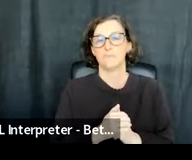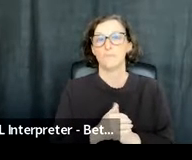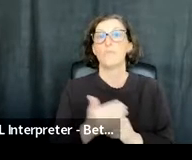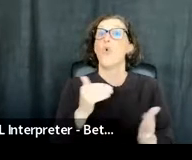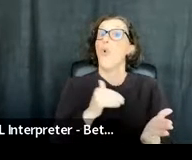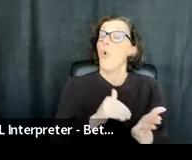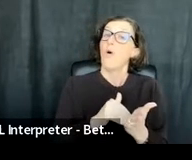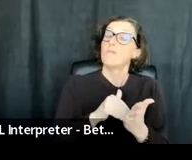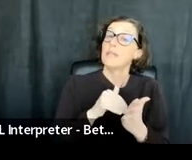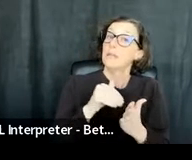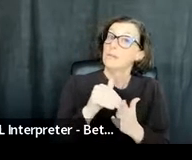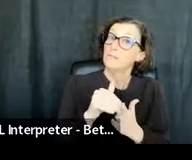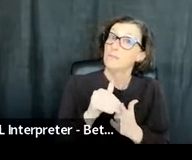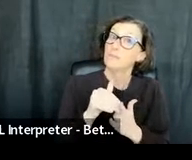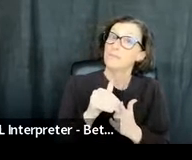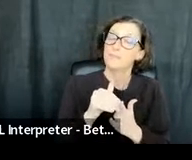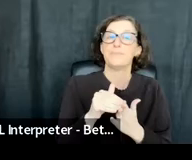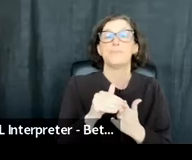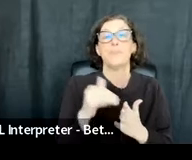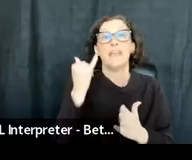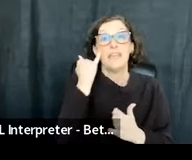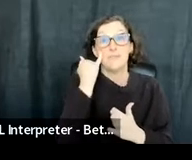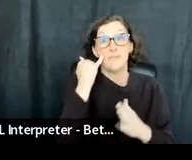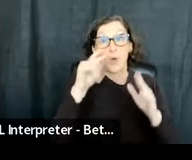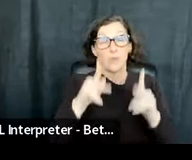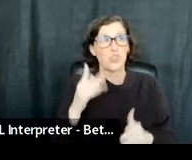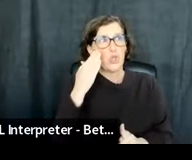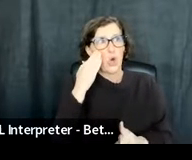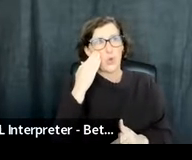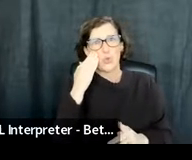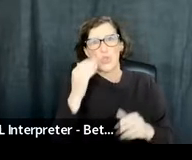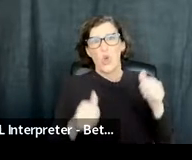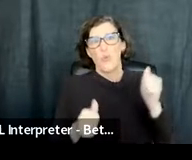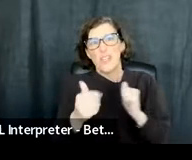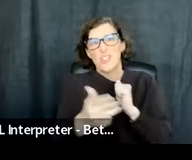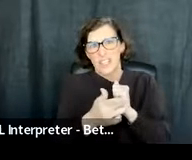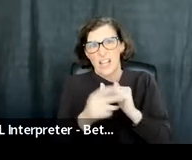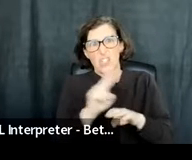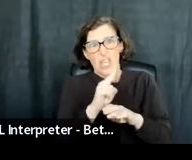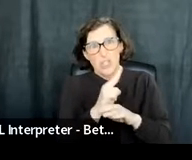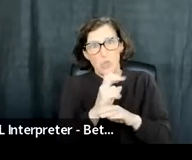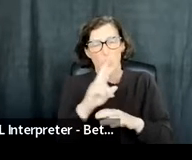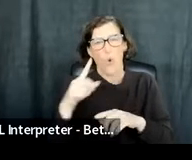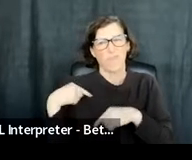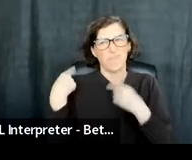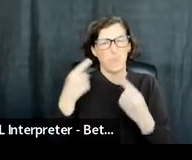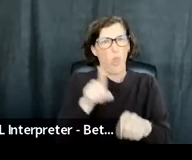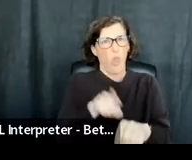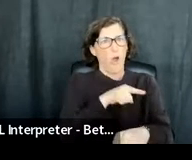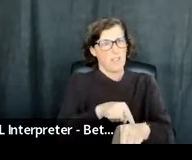sometimes if somebody actually knows what they use, they know what they've been using for a long time, that meets their